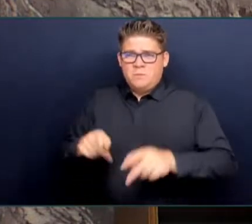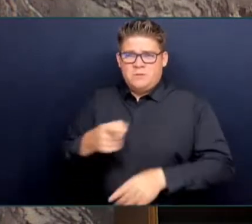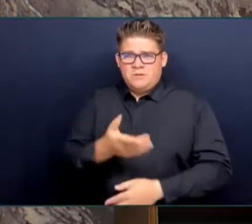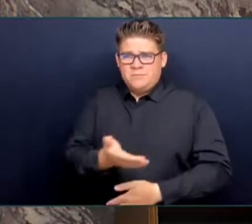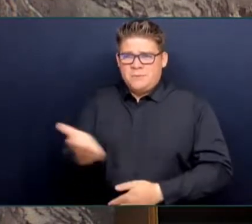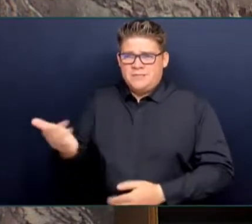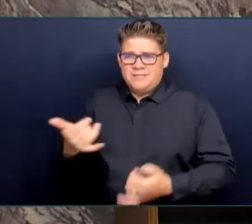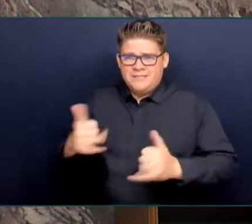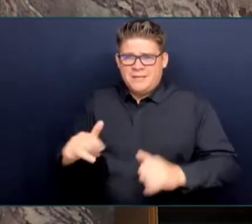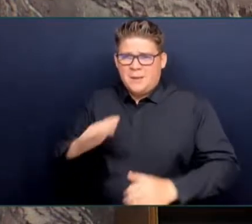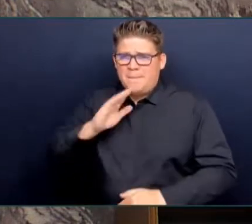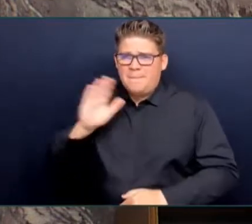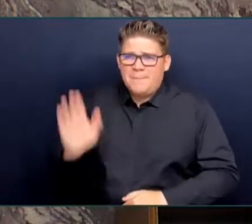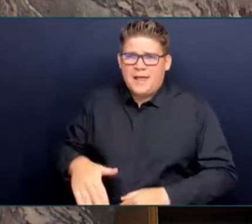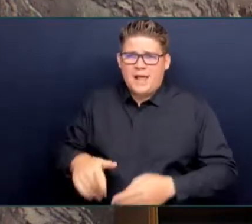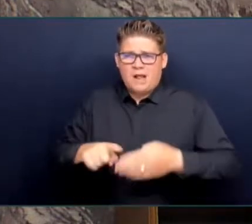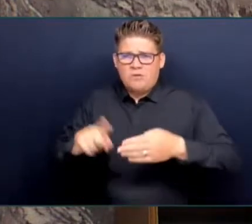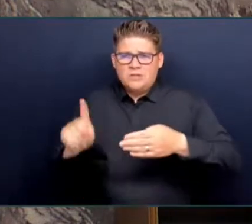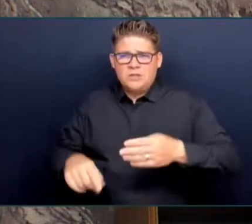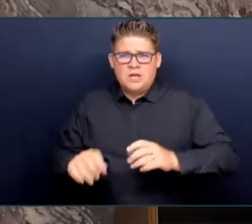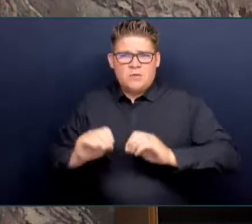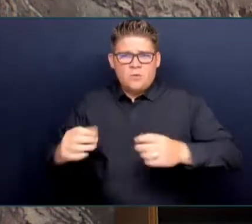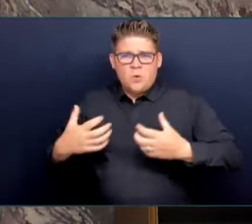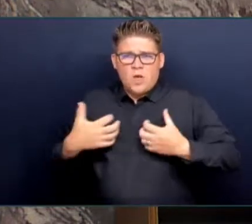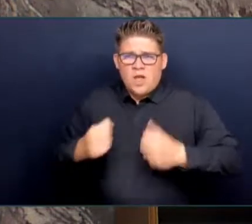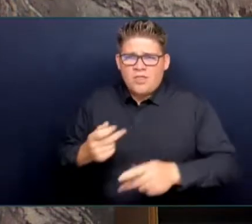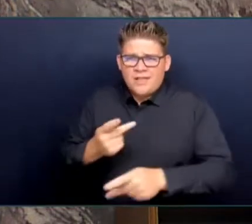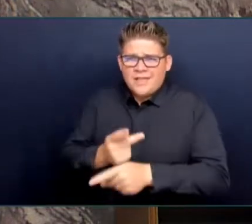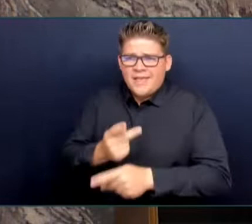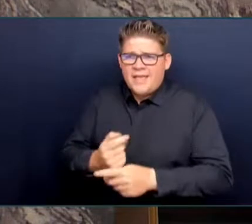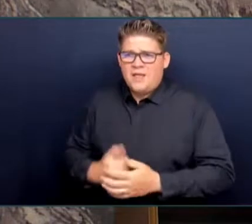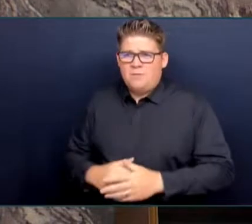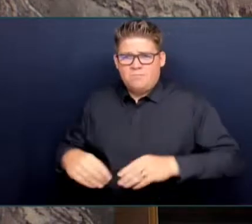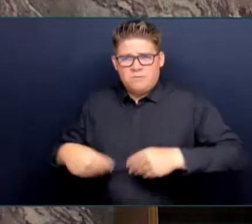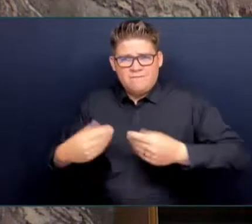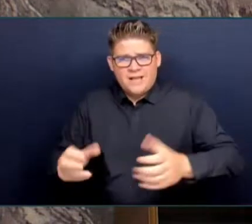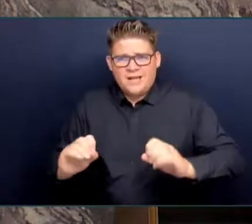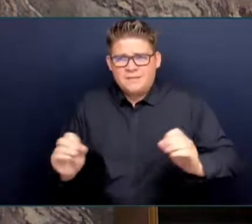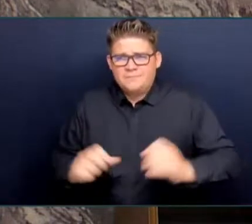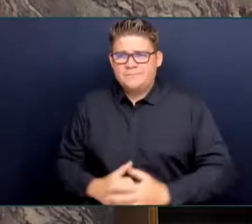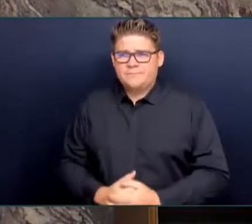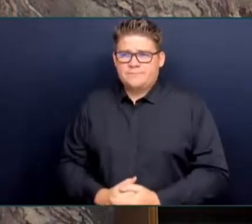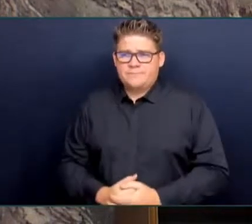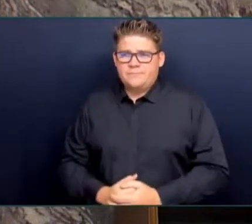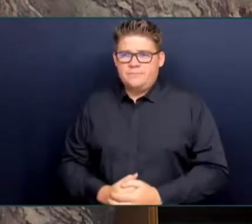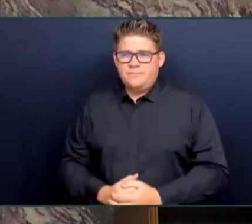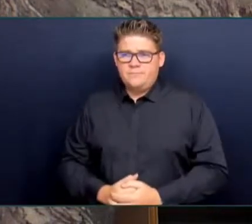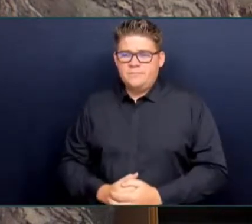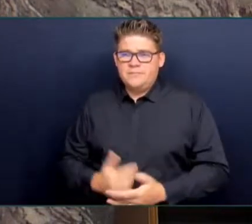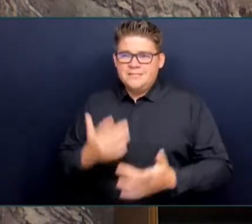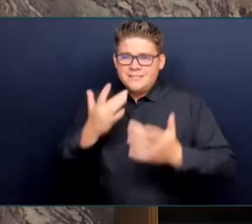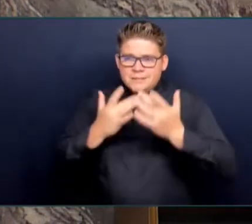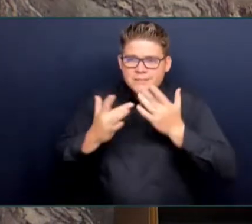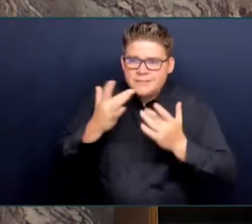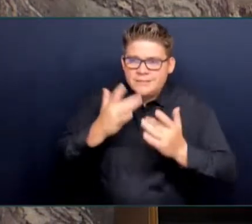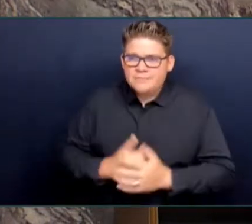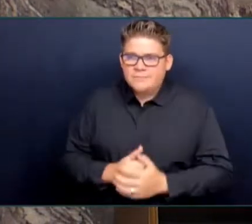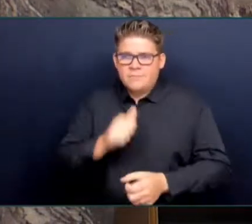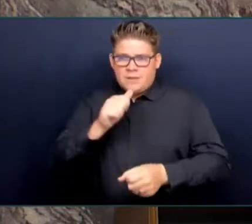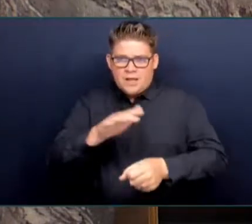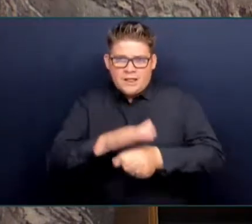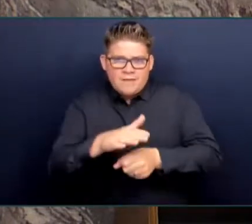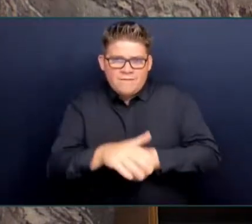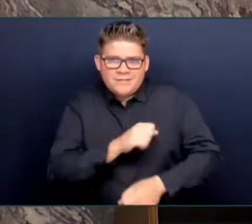financial statements show that despite a crippling healthcare staffing shortage, the amount of funding that's